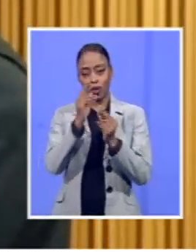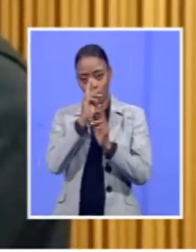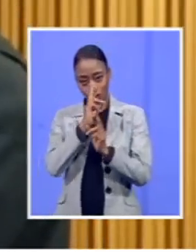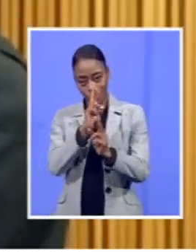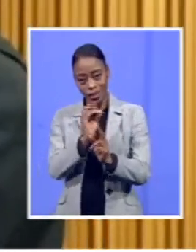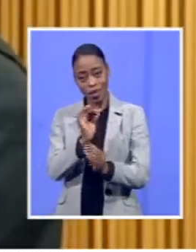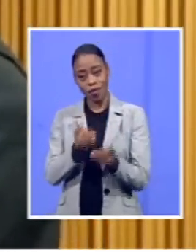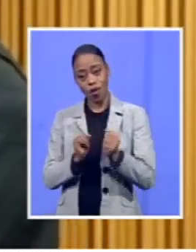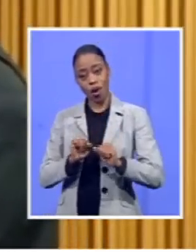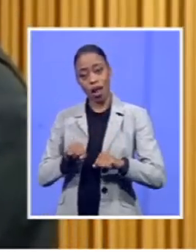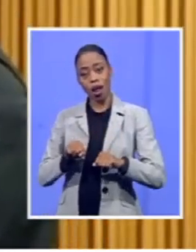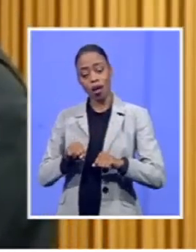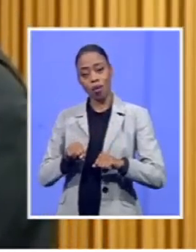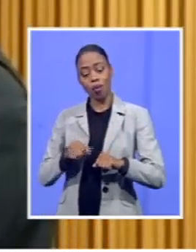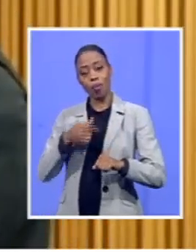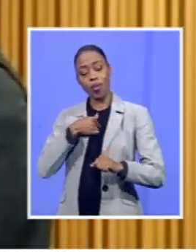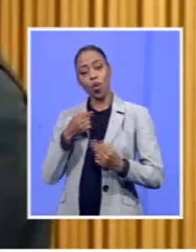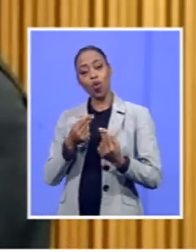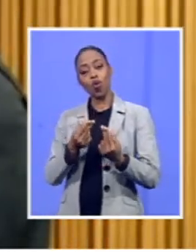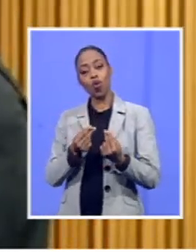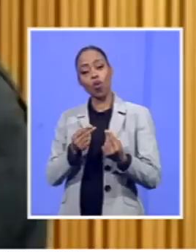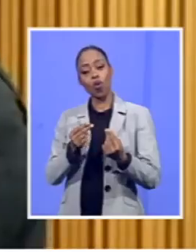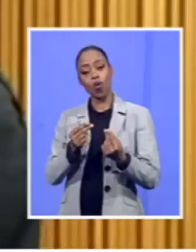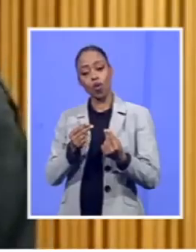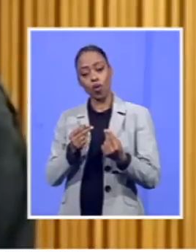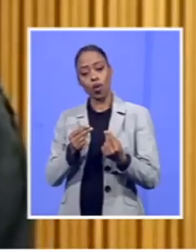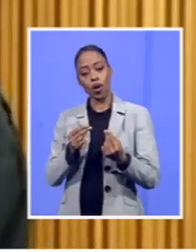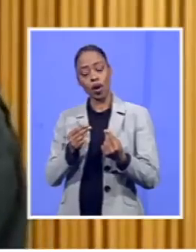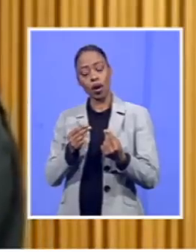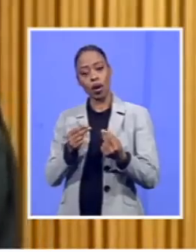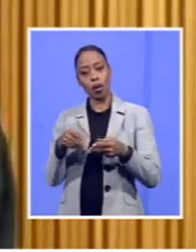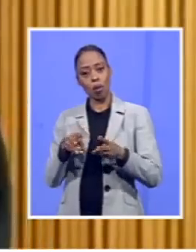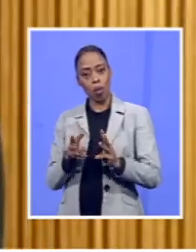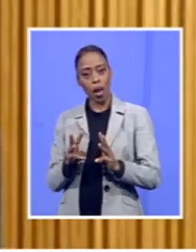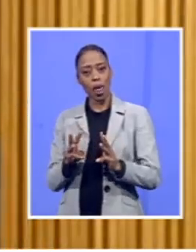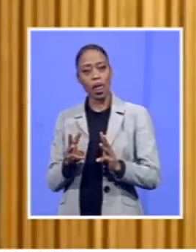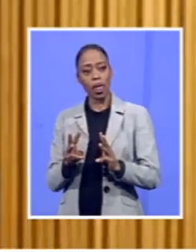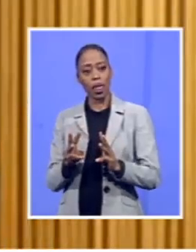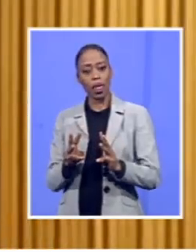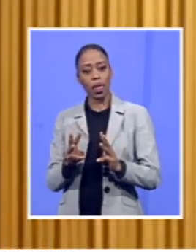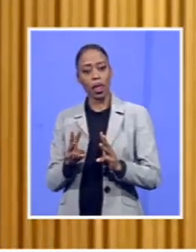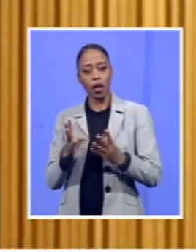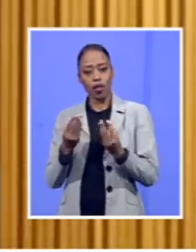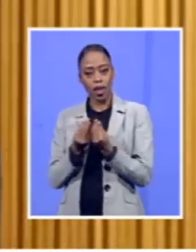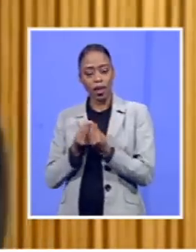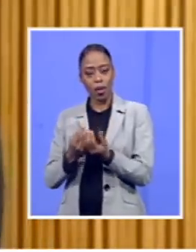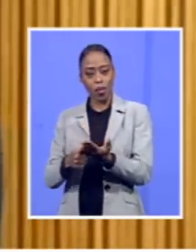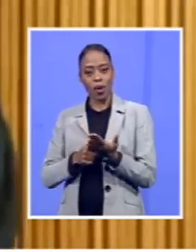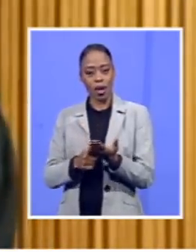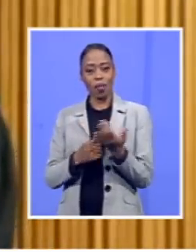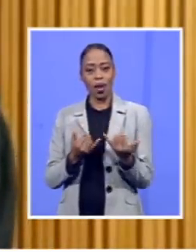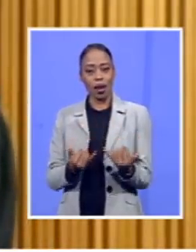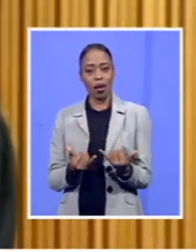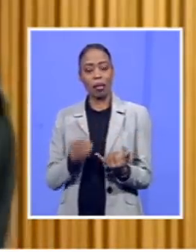court allows me. I'm going to do it in a piecemeal fashion. In other words, I'm going to do it now in the context of what we're debating, which is have